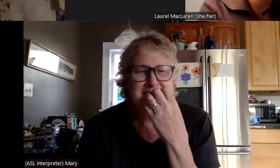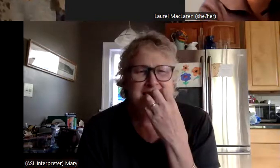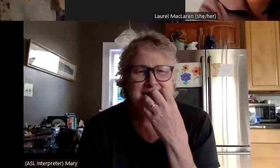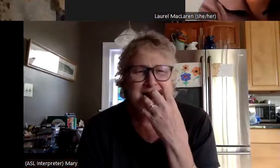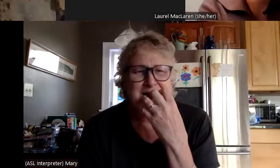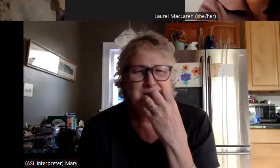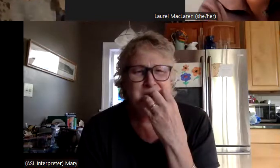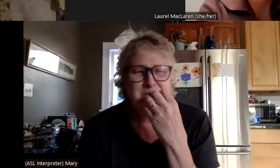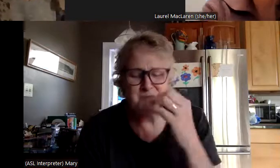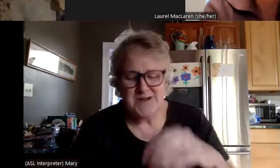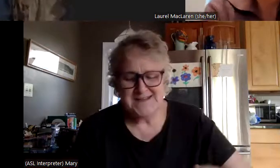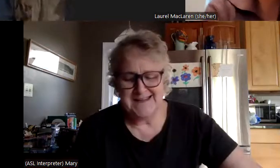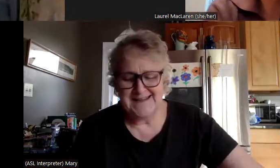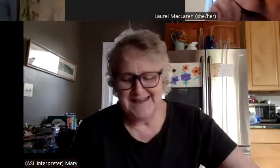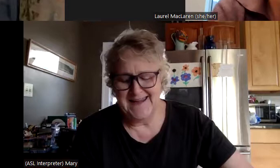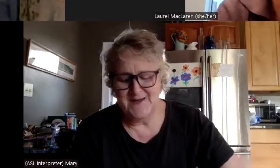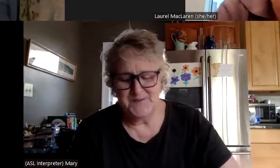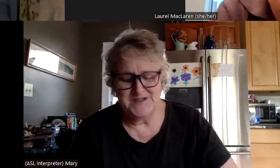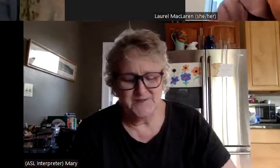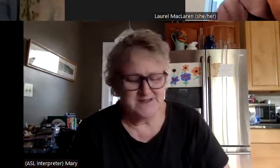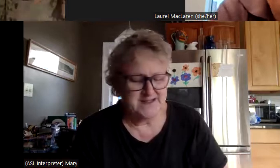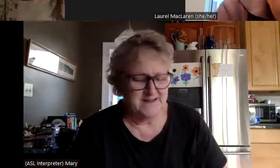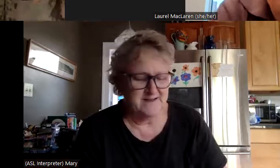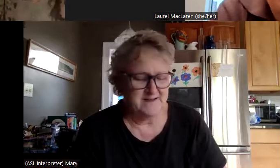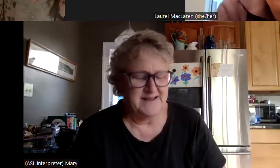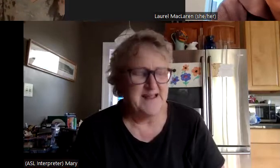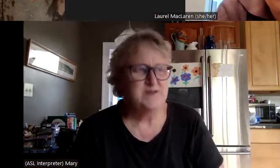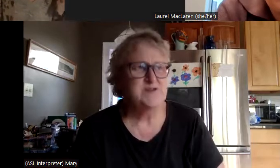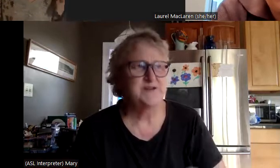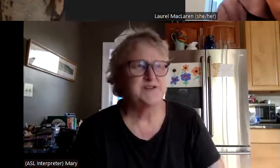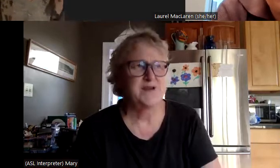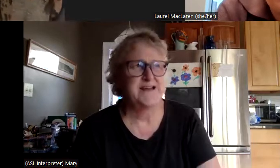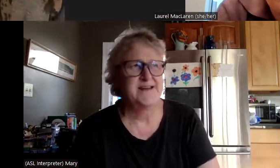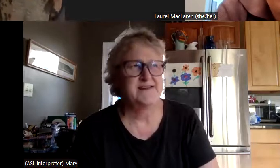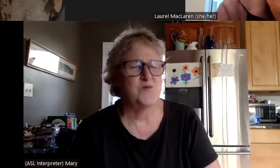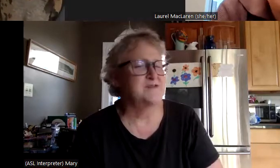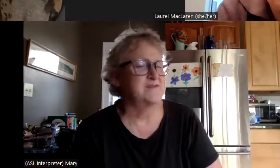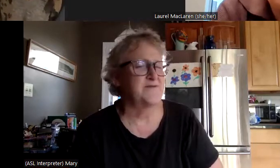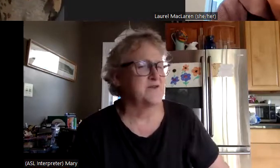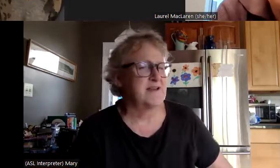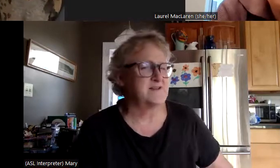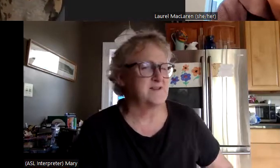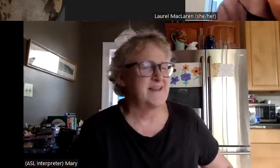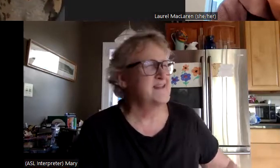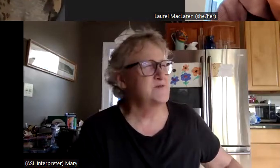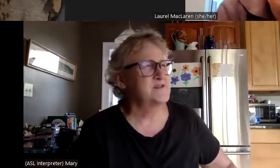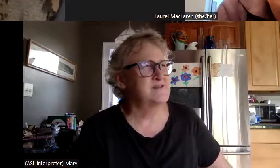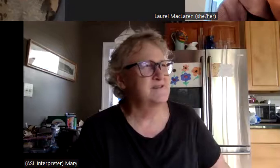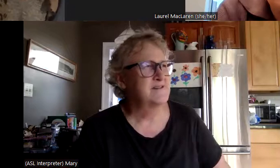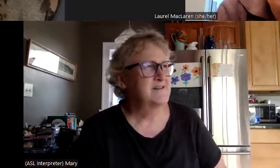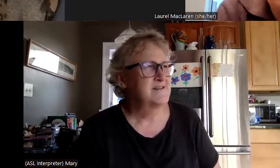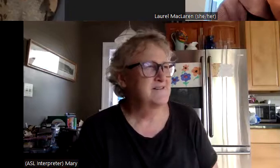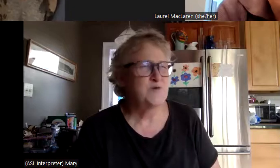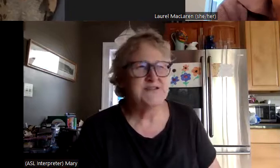neighbor. was at camp, but she was like a counselor in training, so it wasn't a full counselor yet. I think she